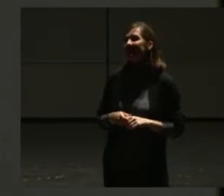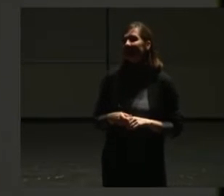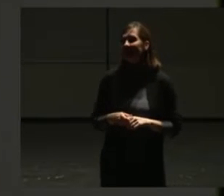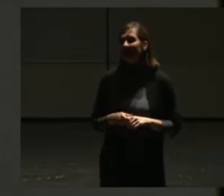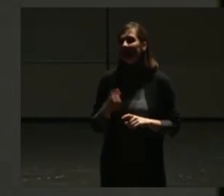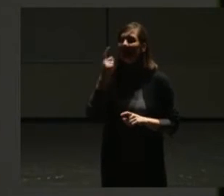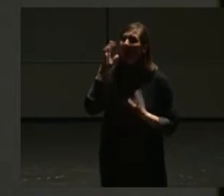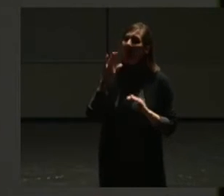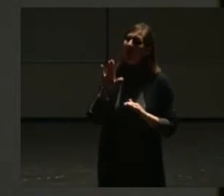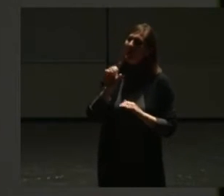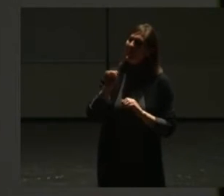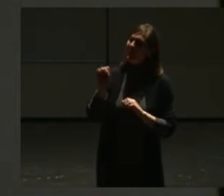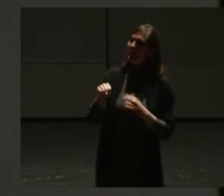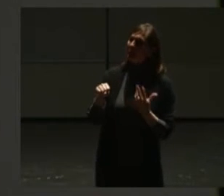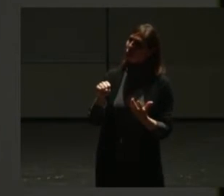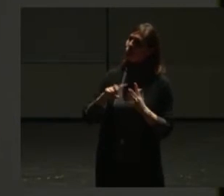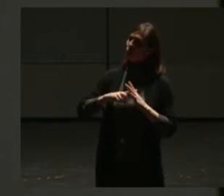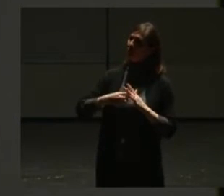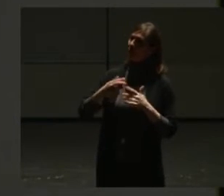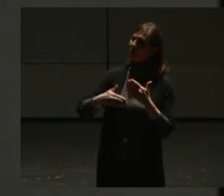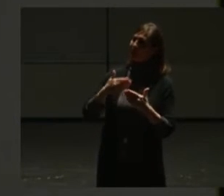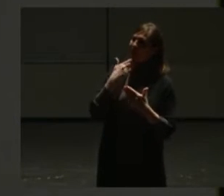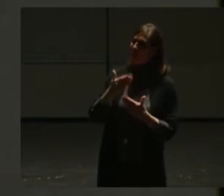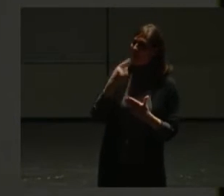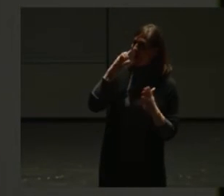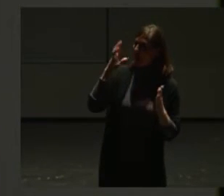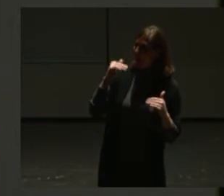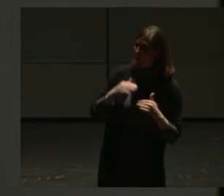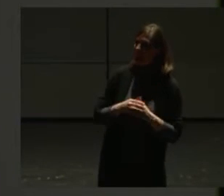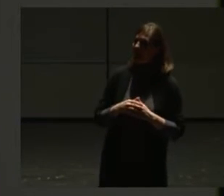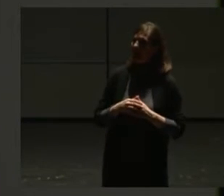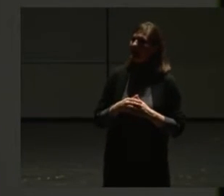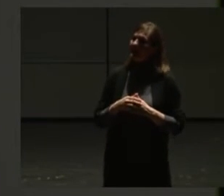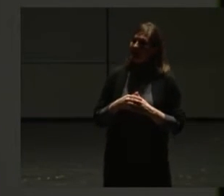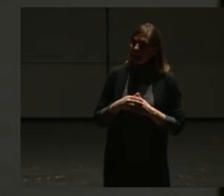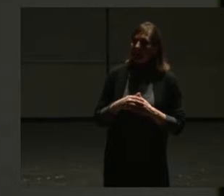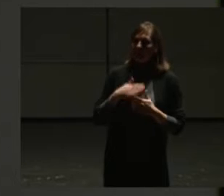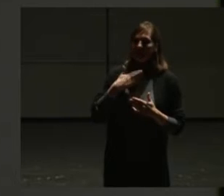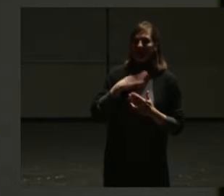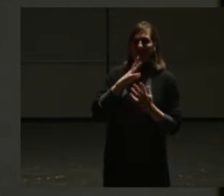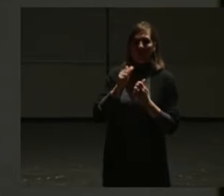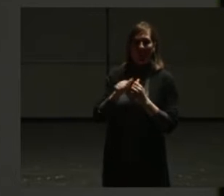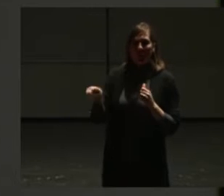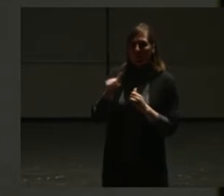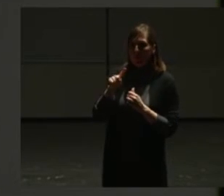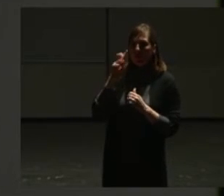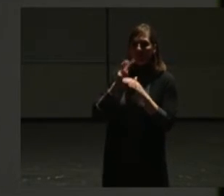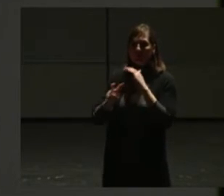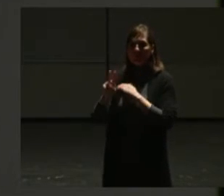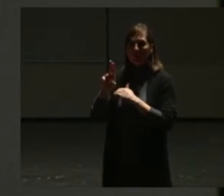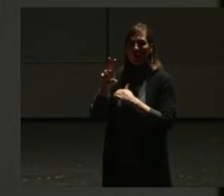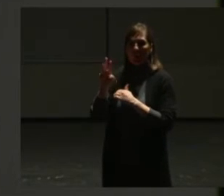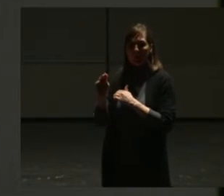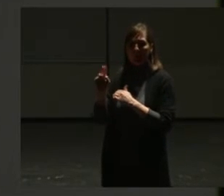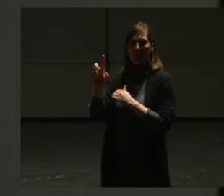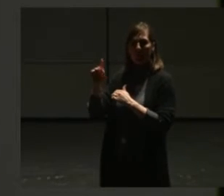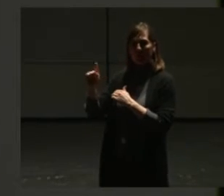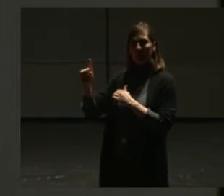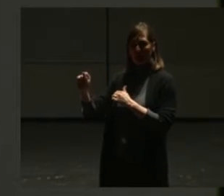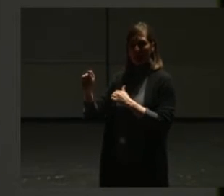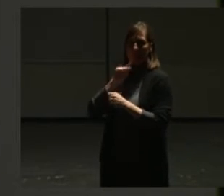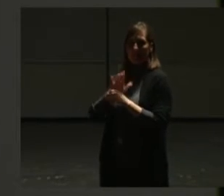I hope your semester also is off to a great start, and I look forward to talking to you today about UWM 2020, a commitment to a strong